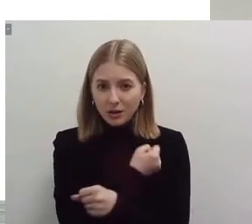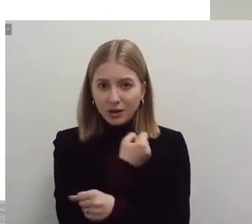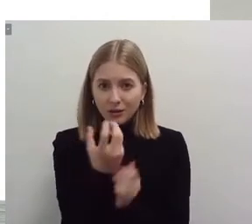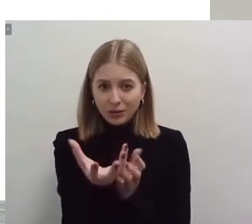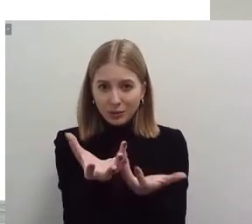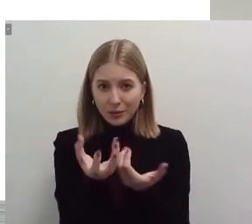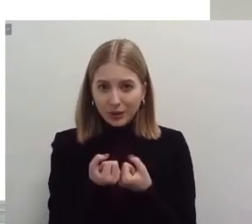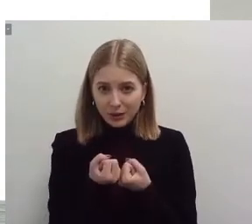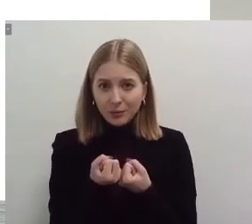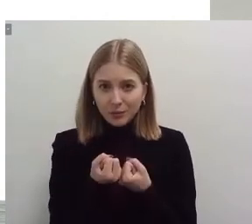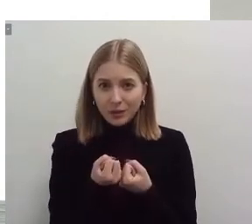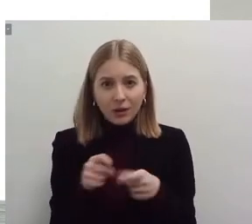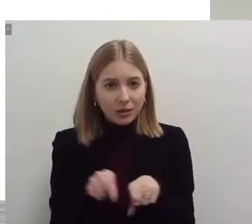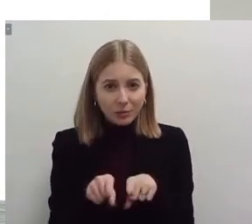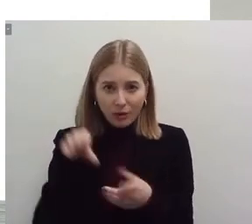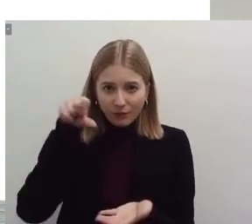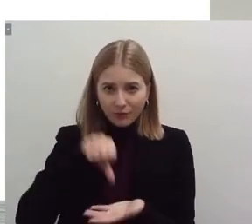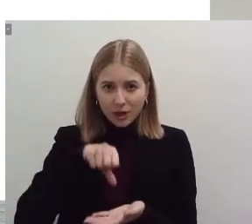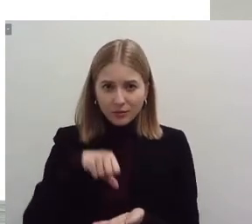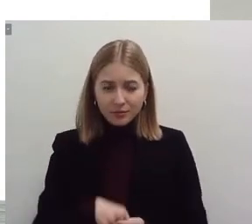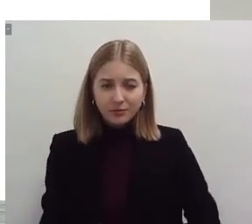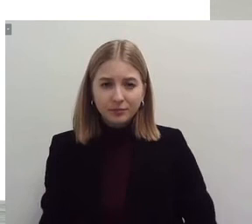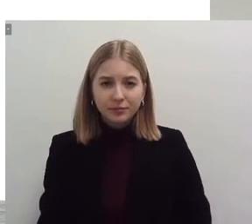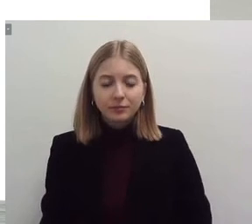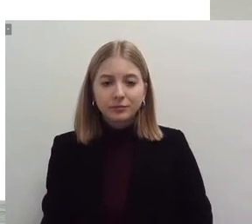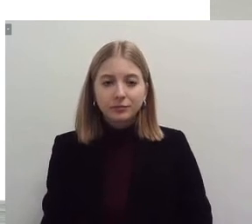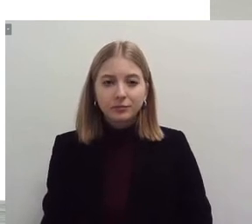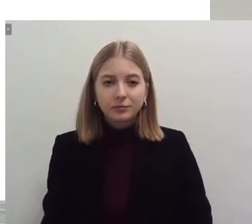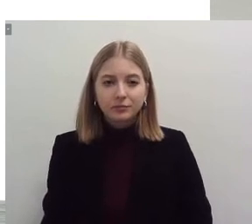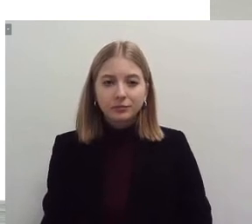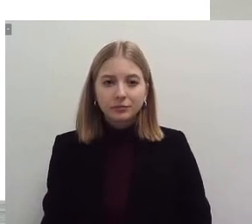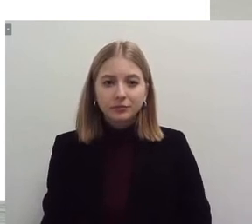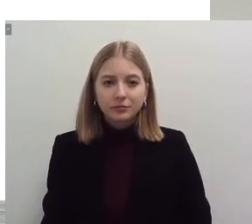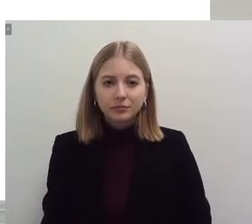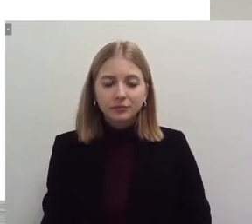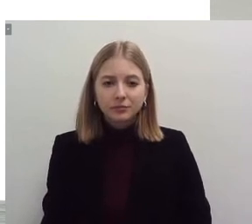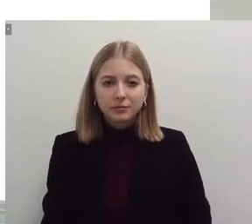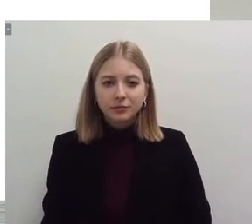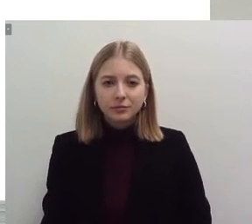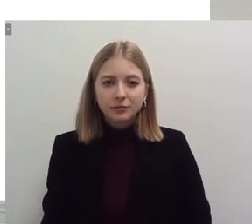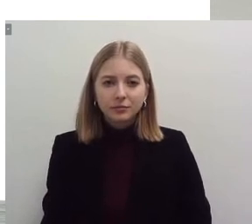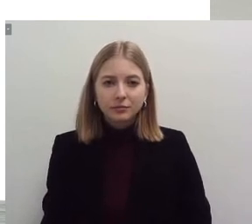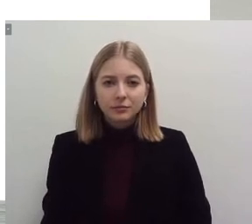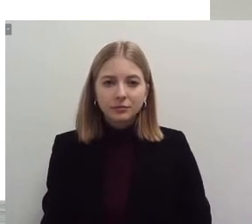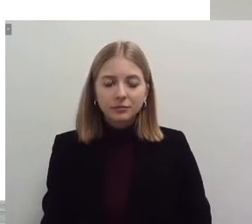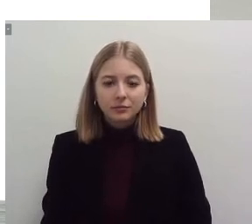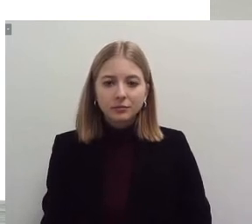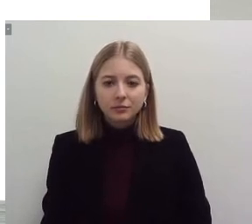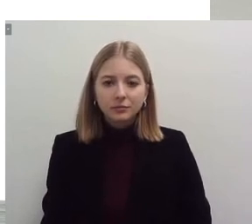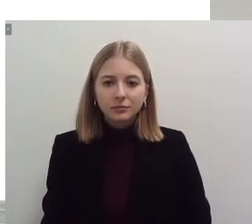And in order to the right of a child to really